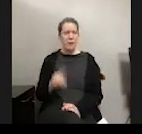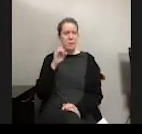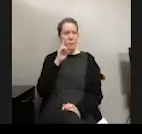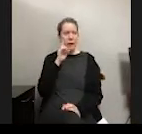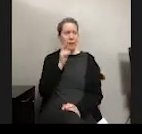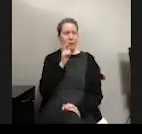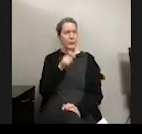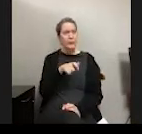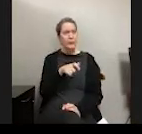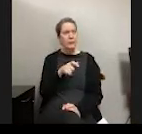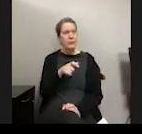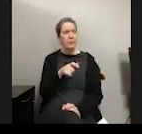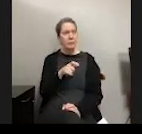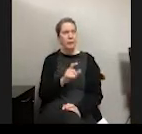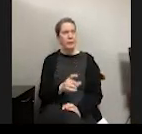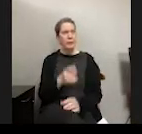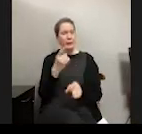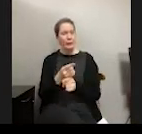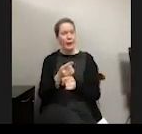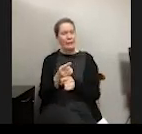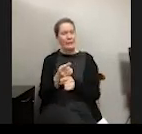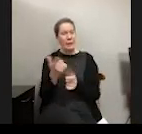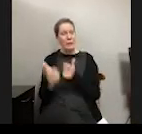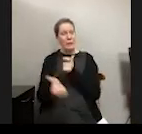but it is a big question.